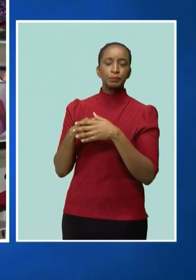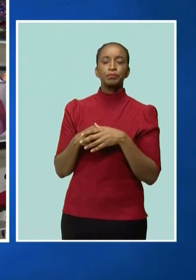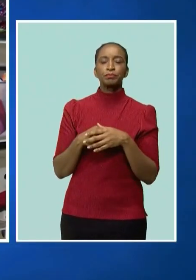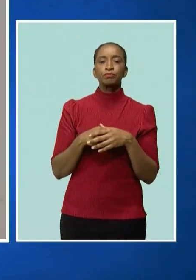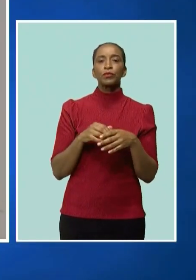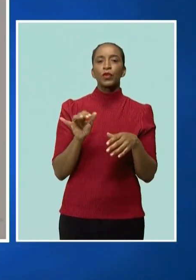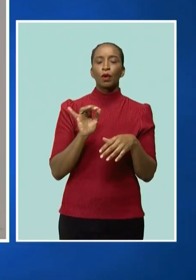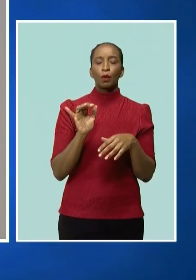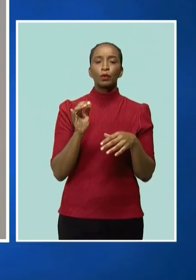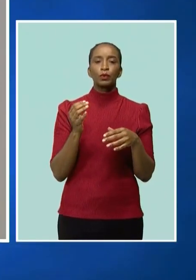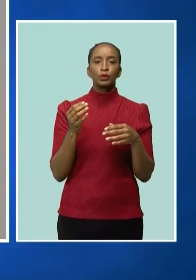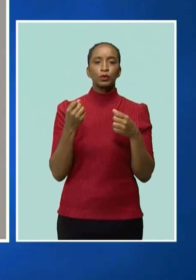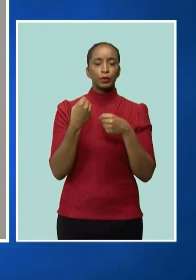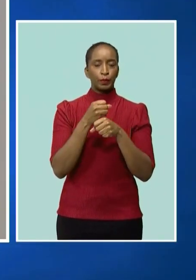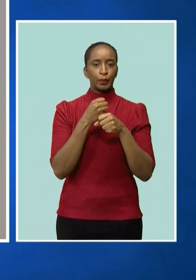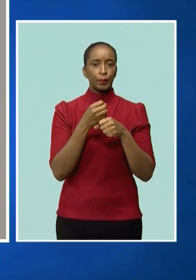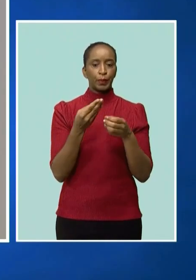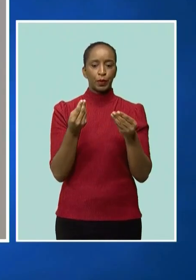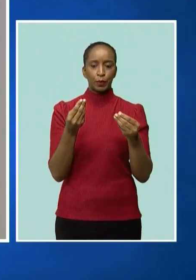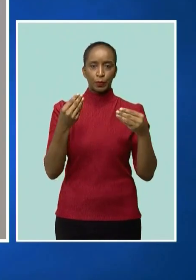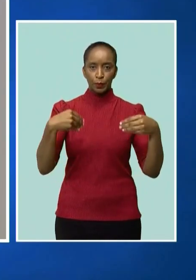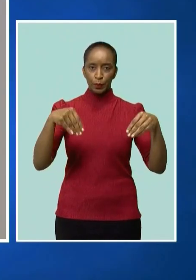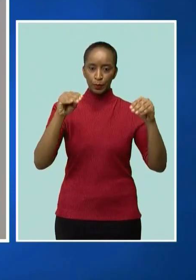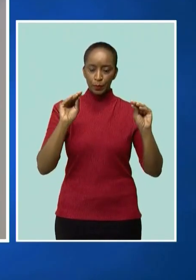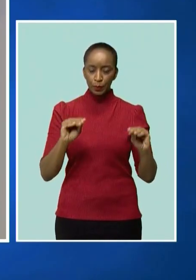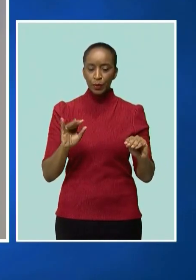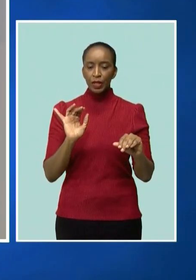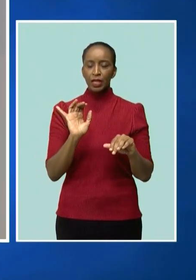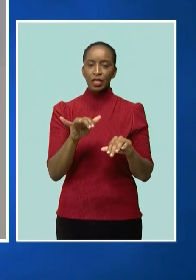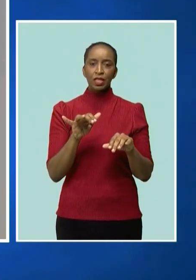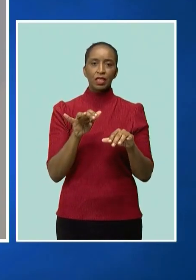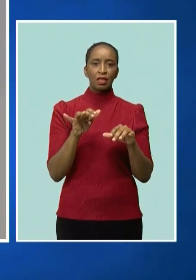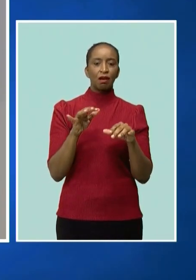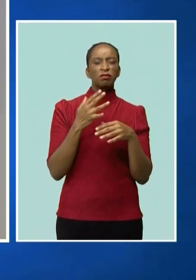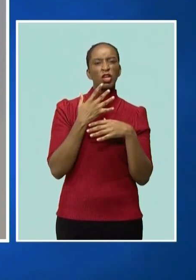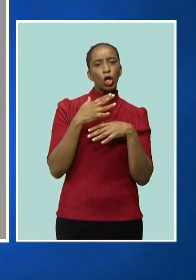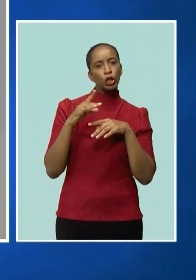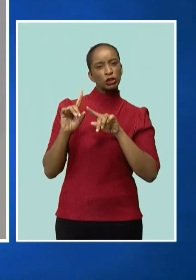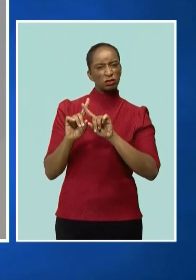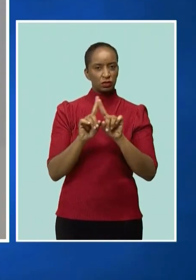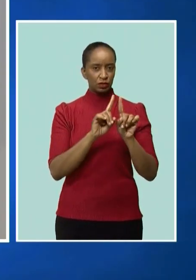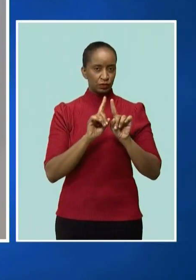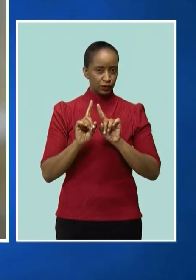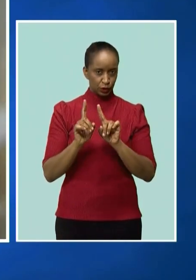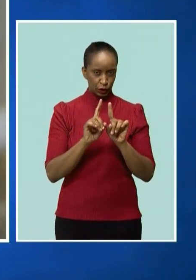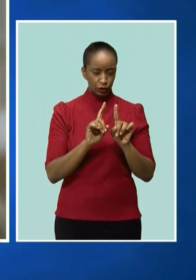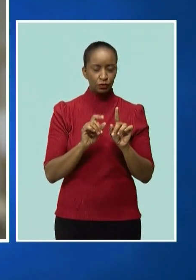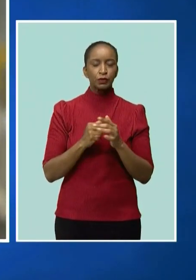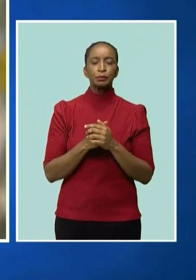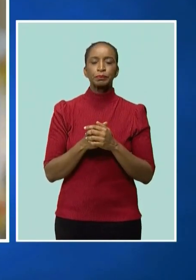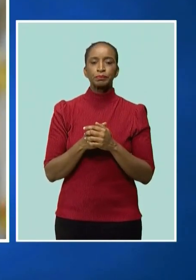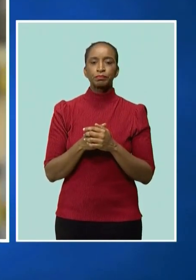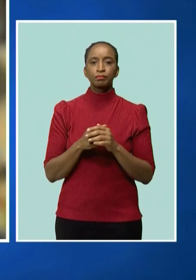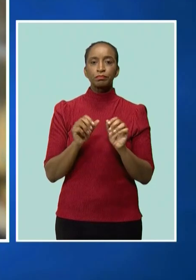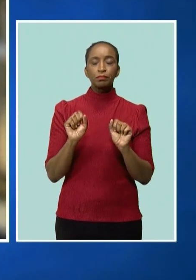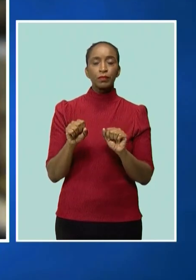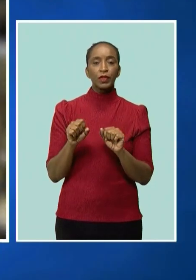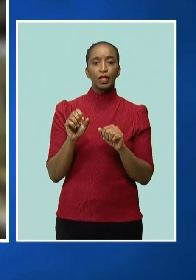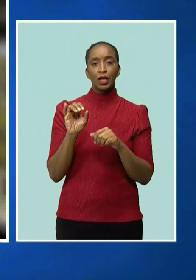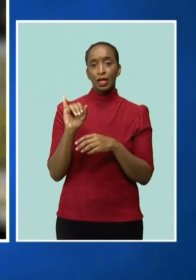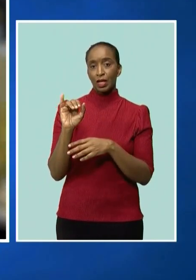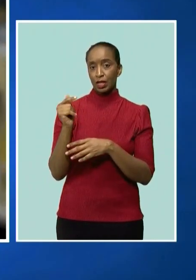repertoire thanks to the input of her partner, Tishawn Lewis. Now, if you'd like to get in contact with Afino's Creations, check them out on Instagram